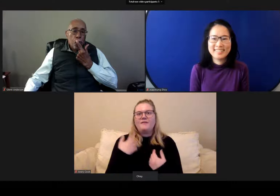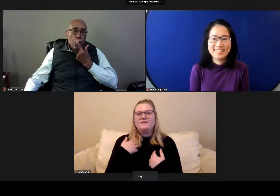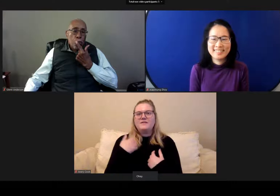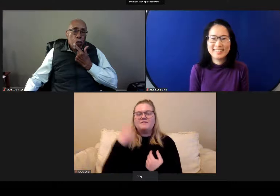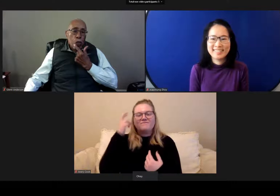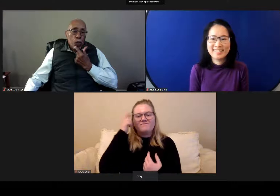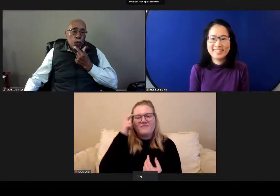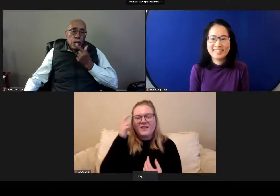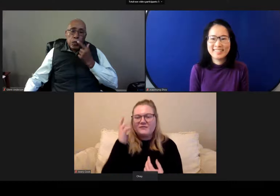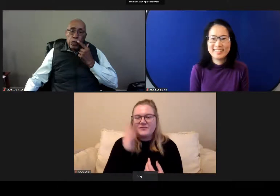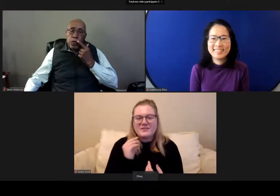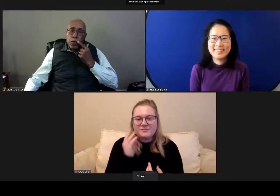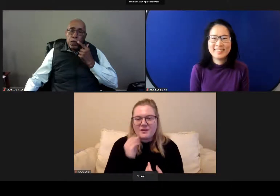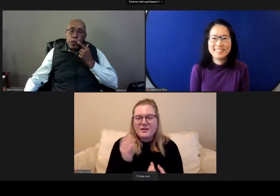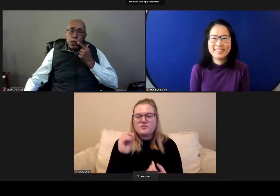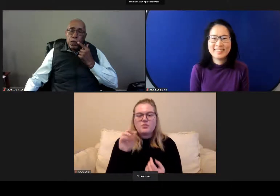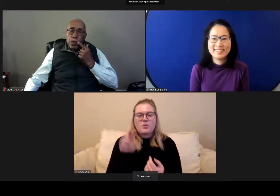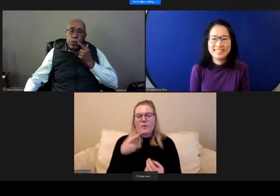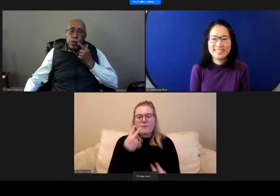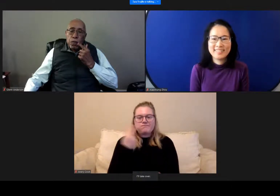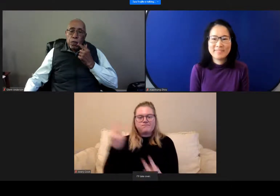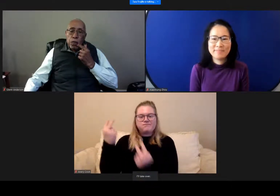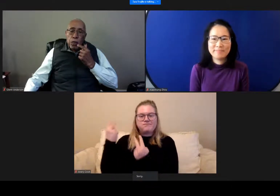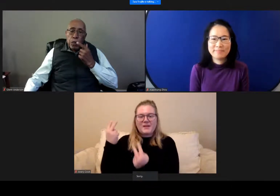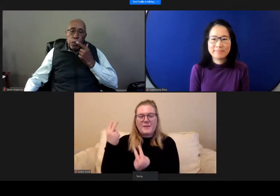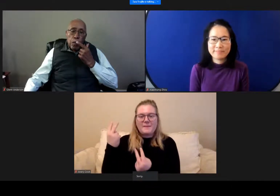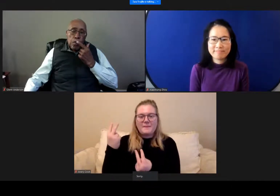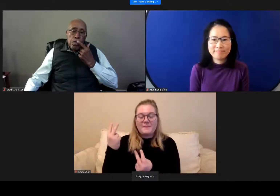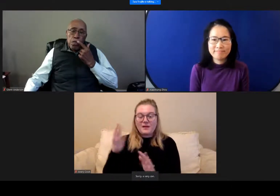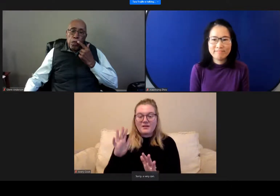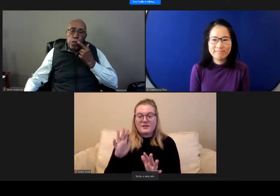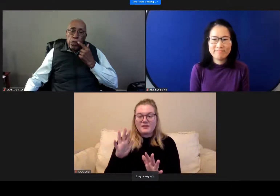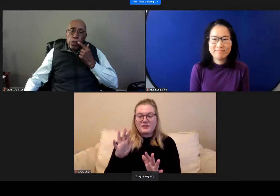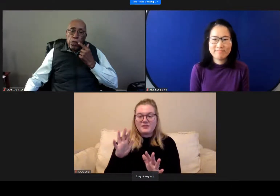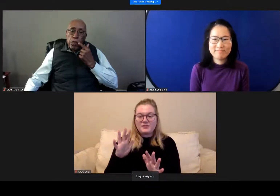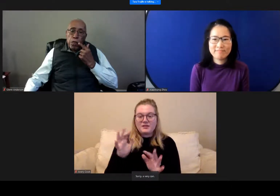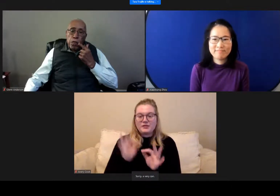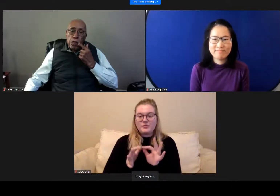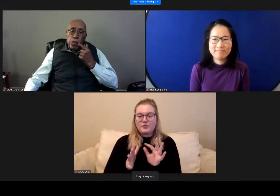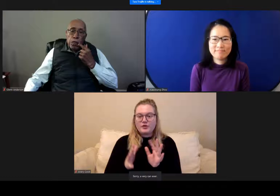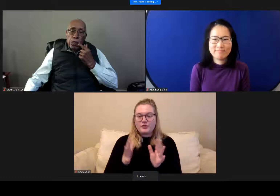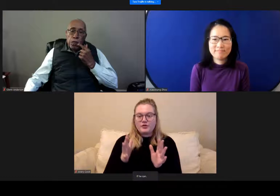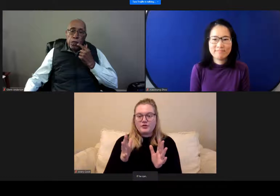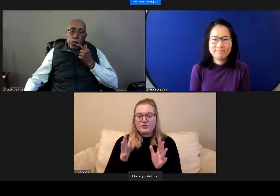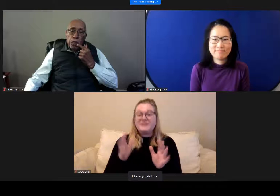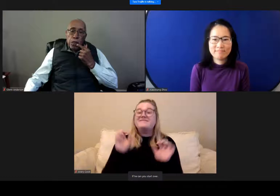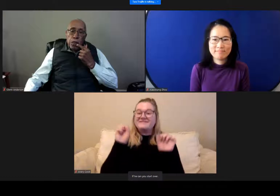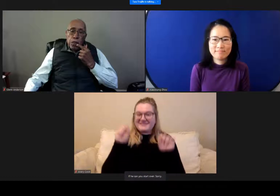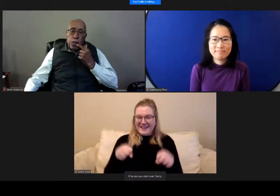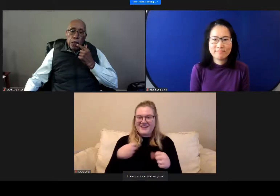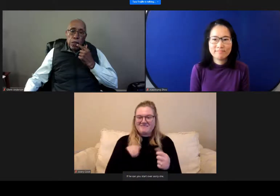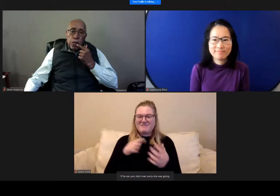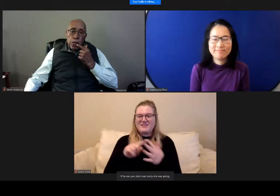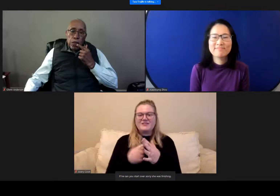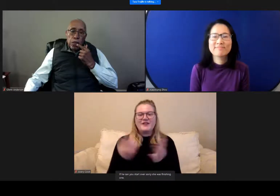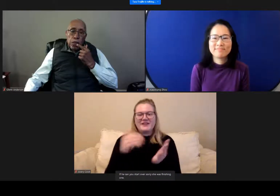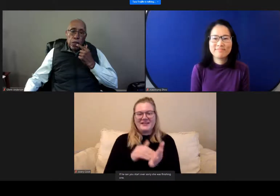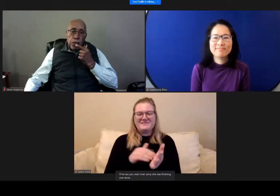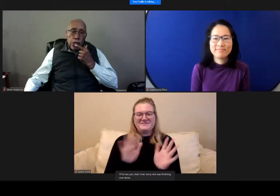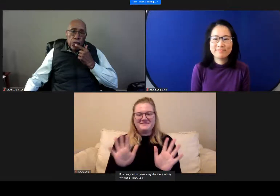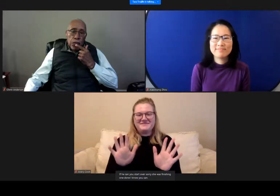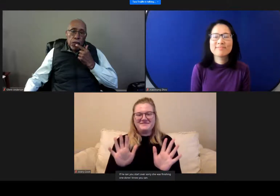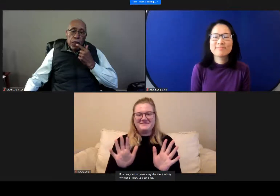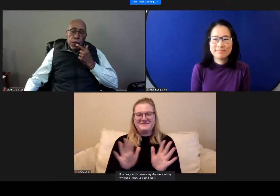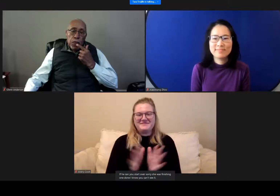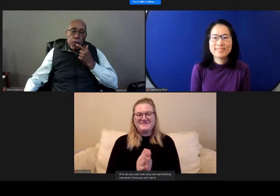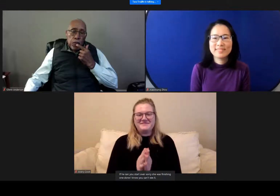Okay, I'll take over. Sorry, Avery, Avery, can you start over? Sorry, she was finishing one thought. I know you can't